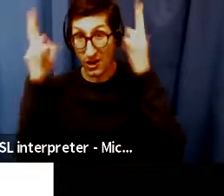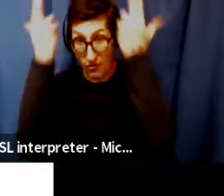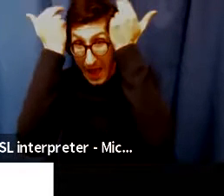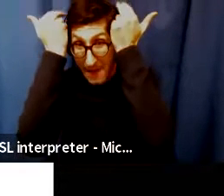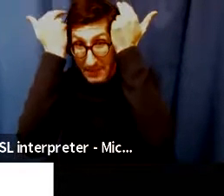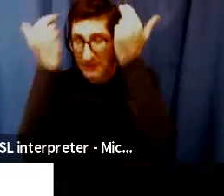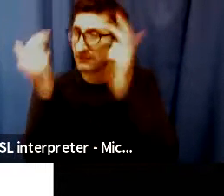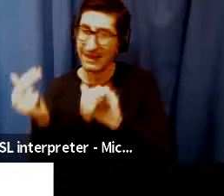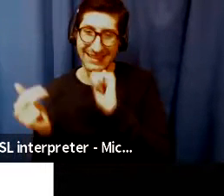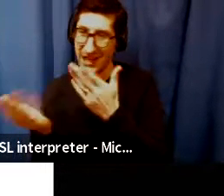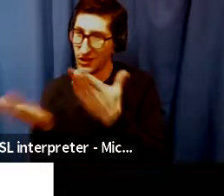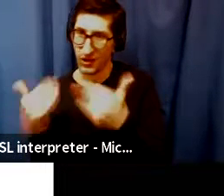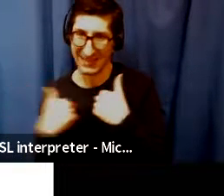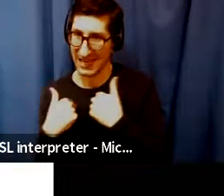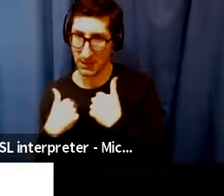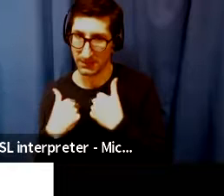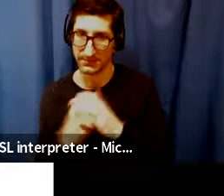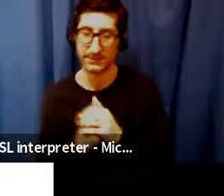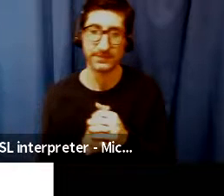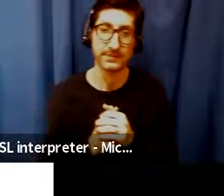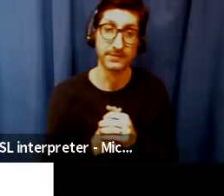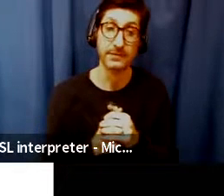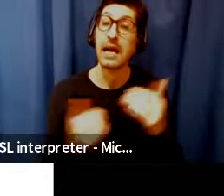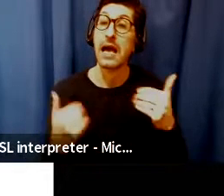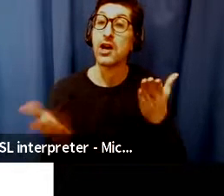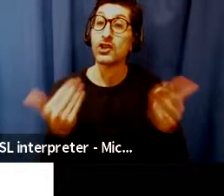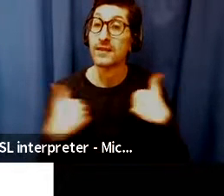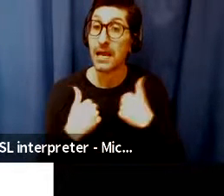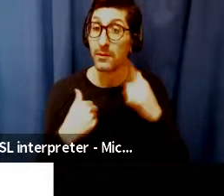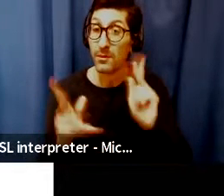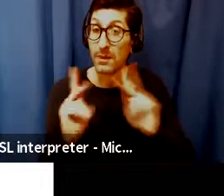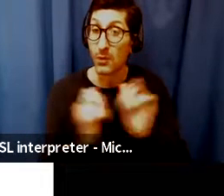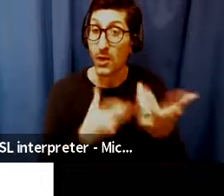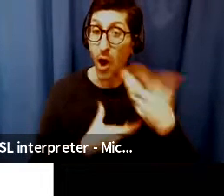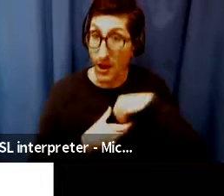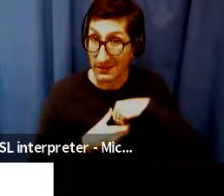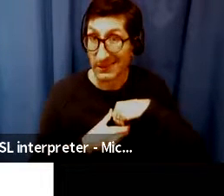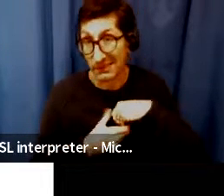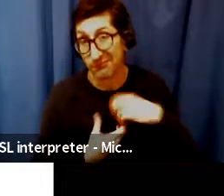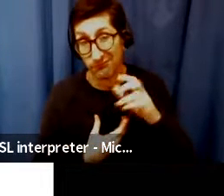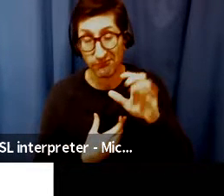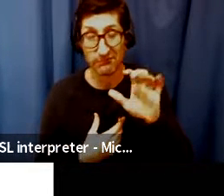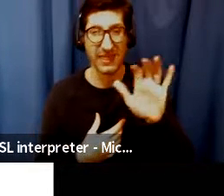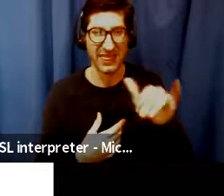animal. So we can have service animals. People with autism have service animals. Here's a photo of a mother and her son who